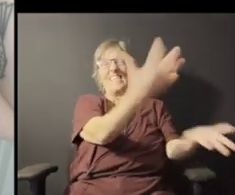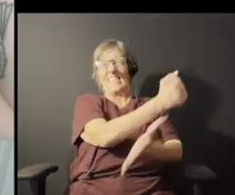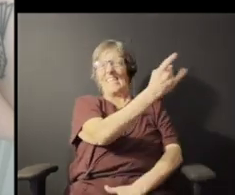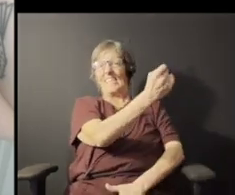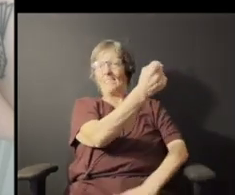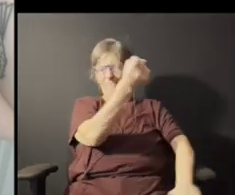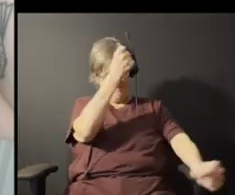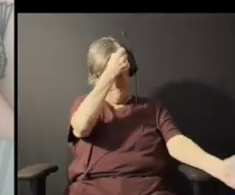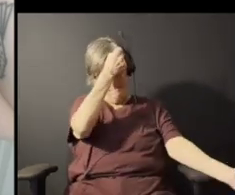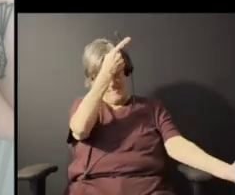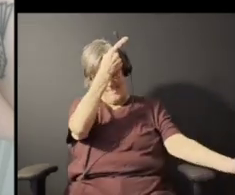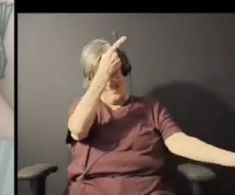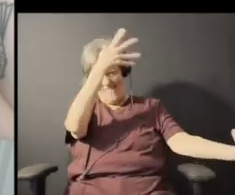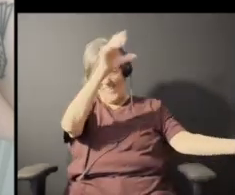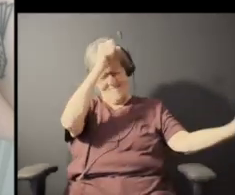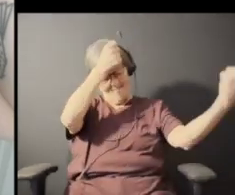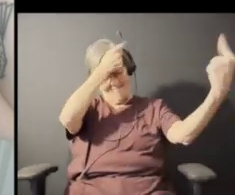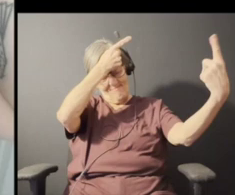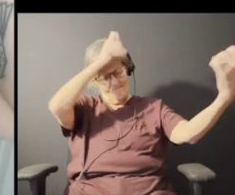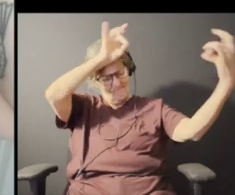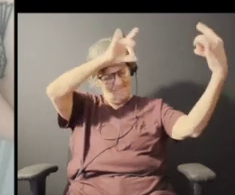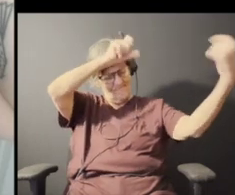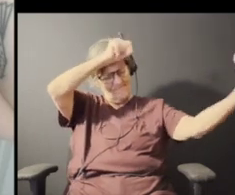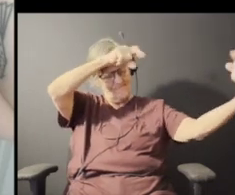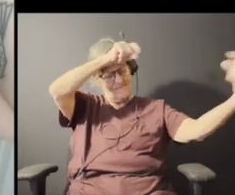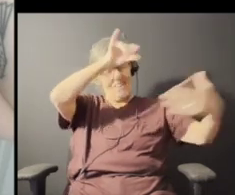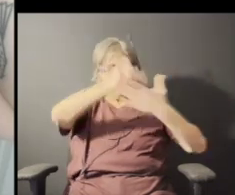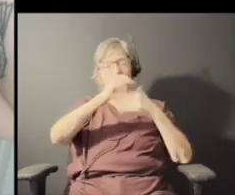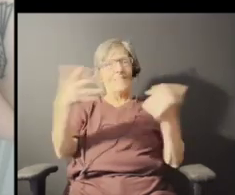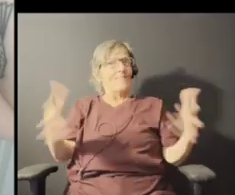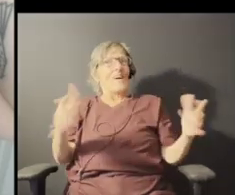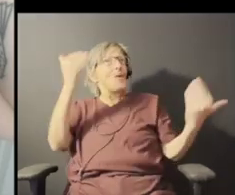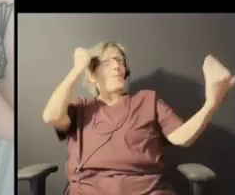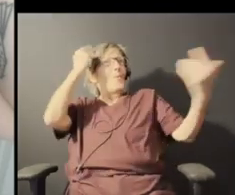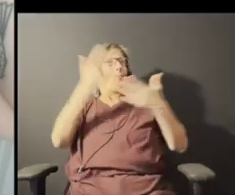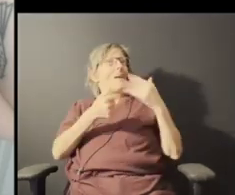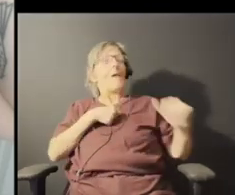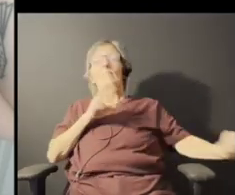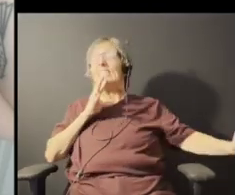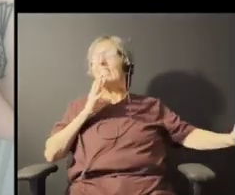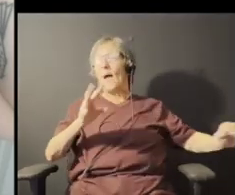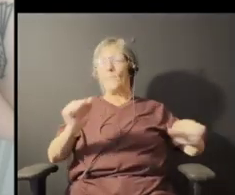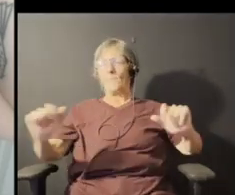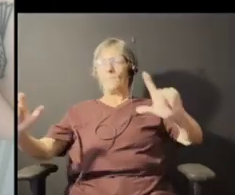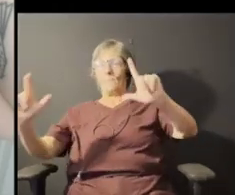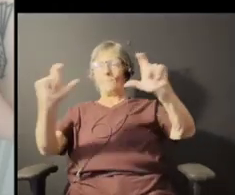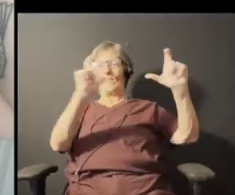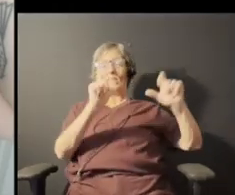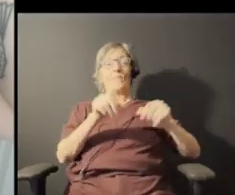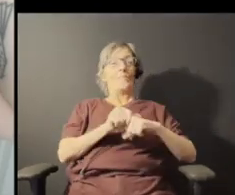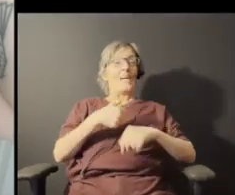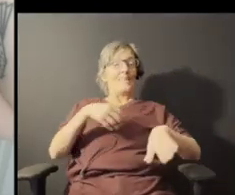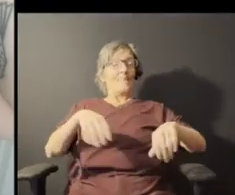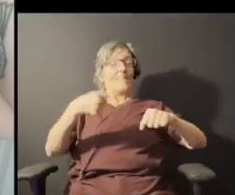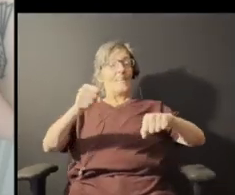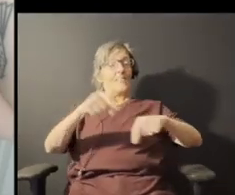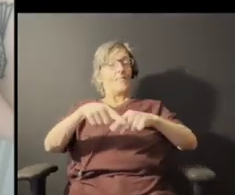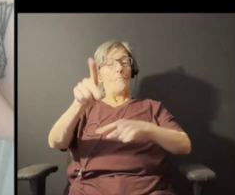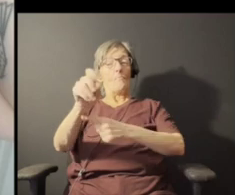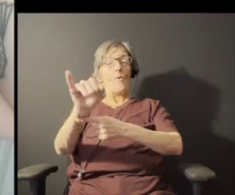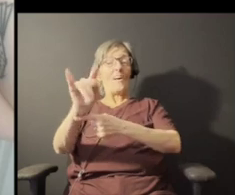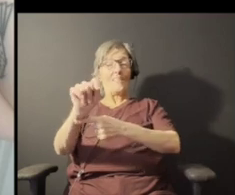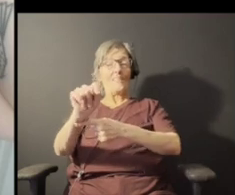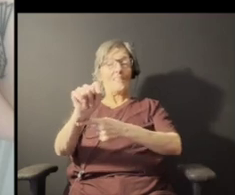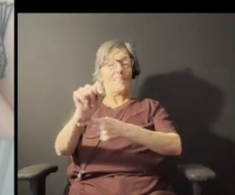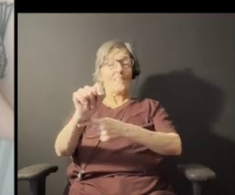it, they're there, they understand it, they know what I'm trying to say, and it gets to the point where when they work with